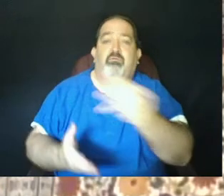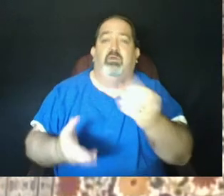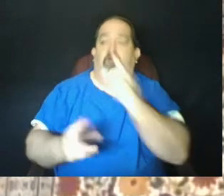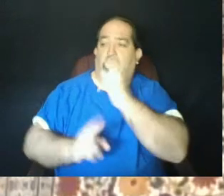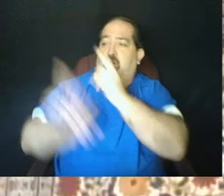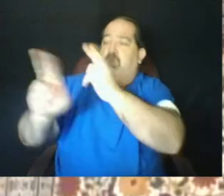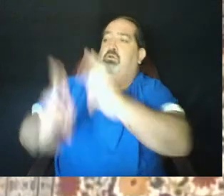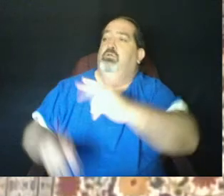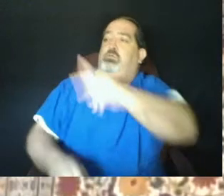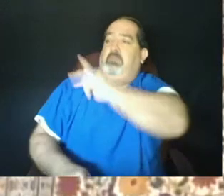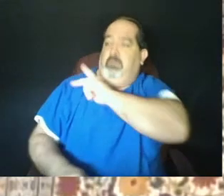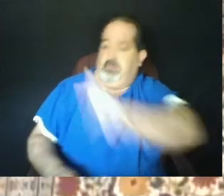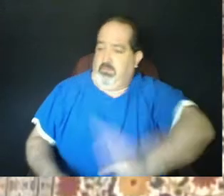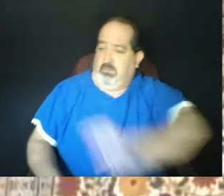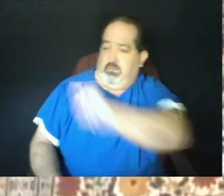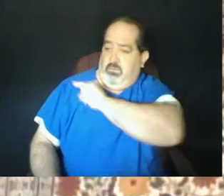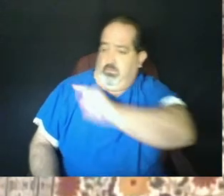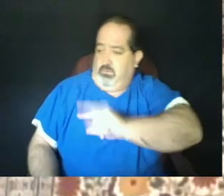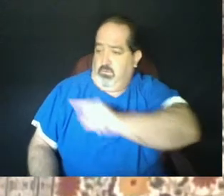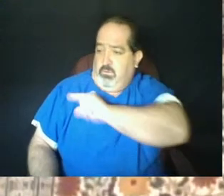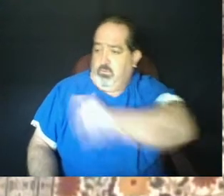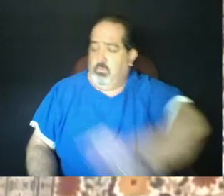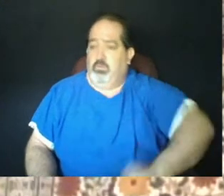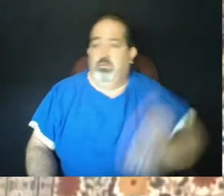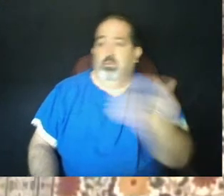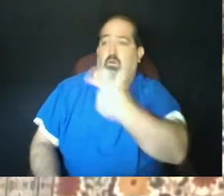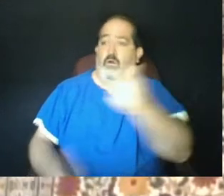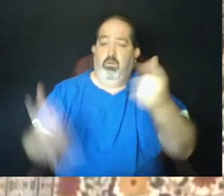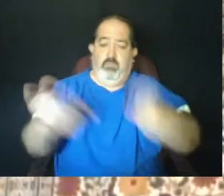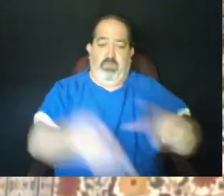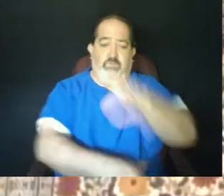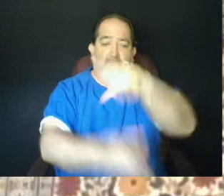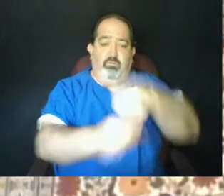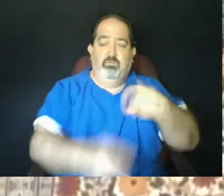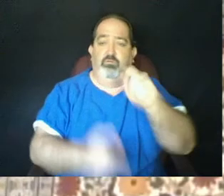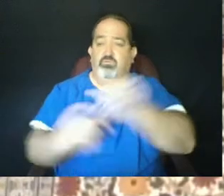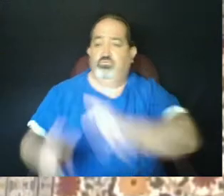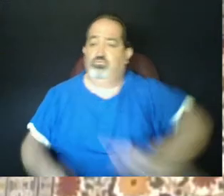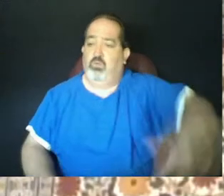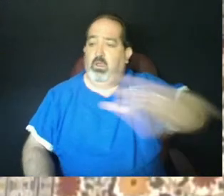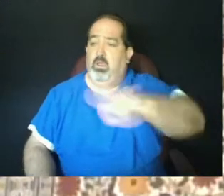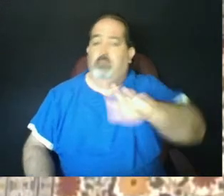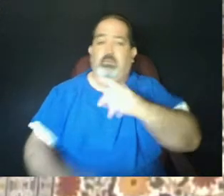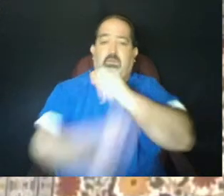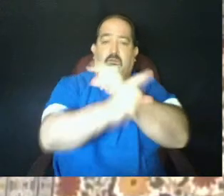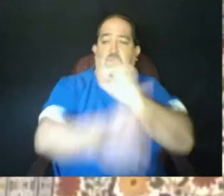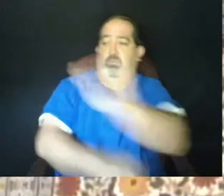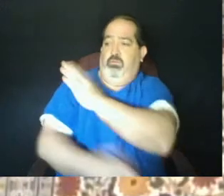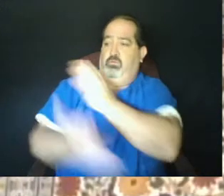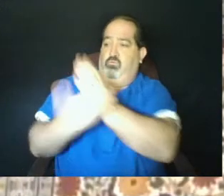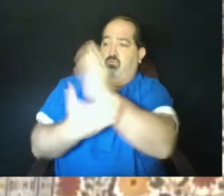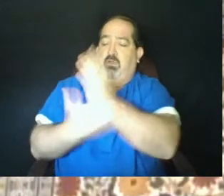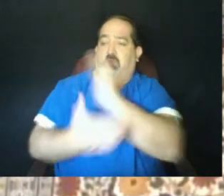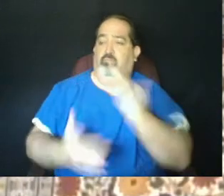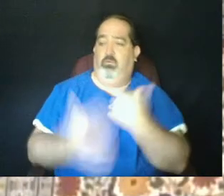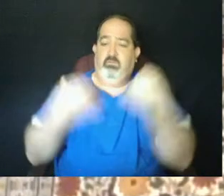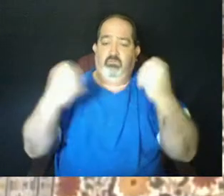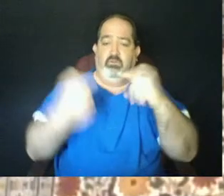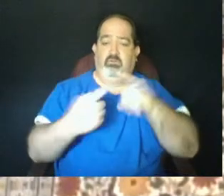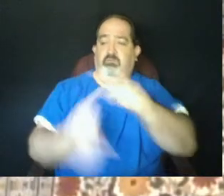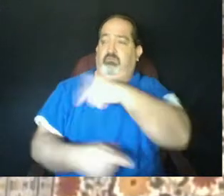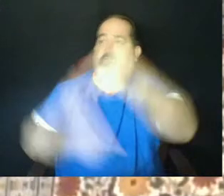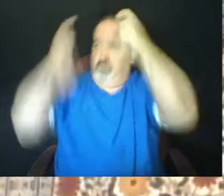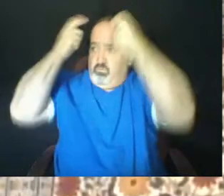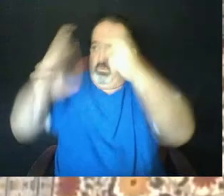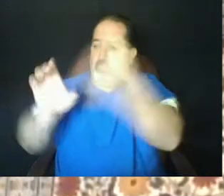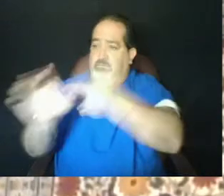Lady Queen in all matters concerning this realm, and to guard their rights with all my strength, until the crown depart